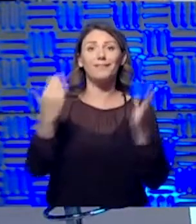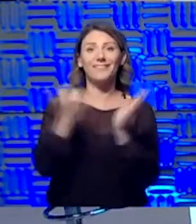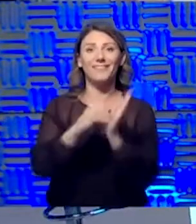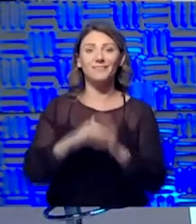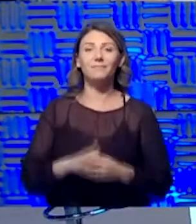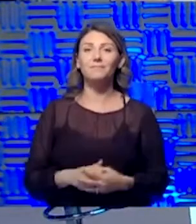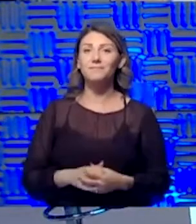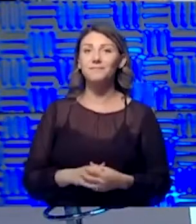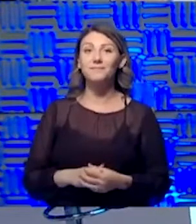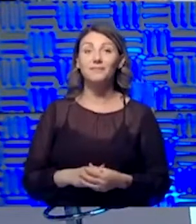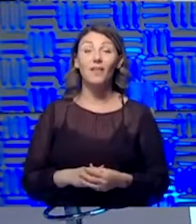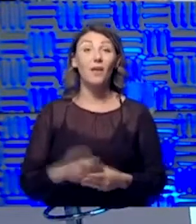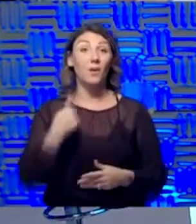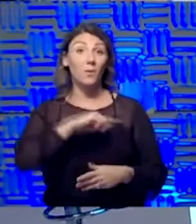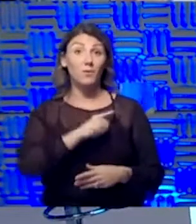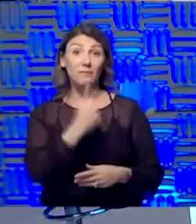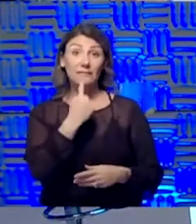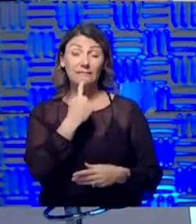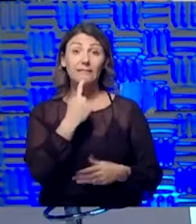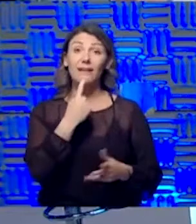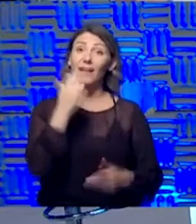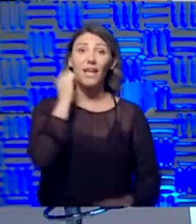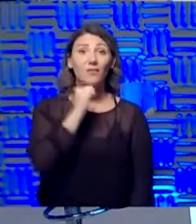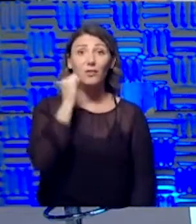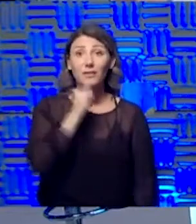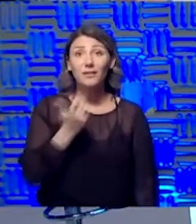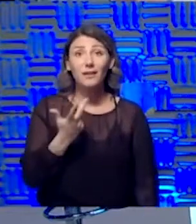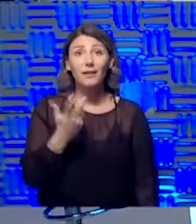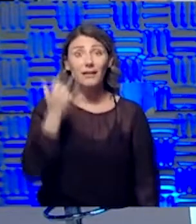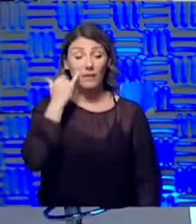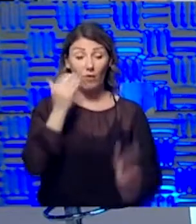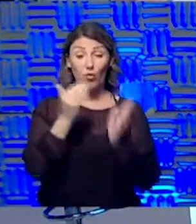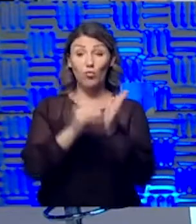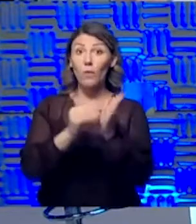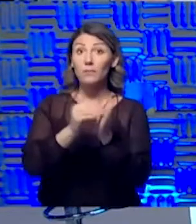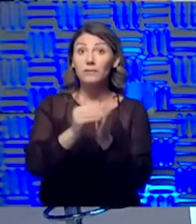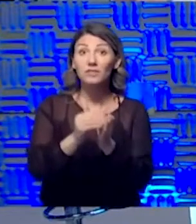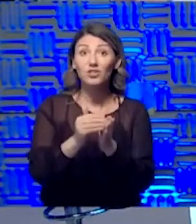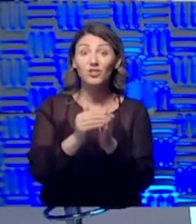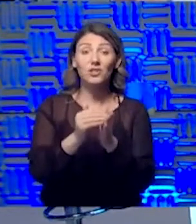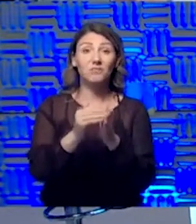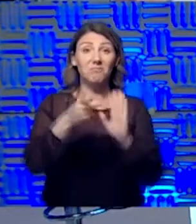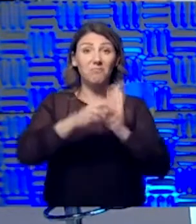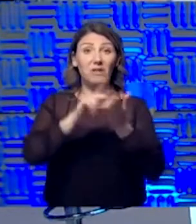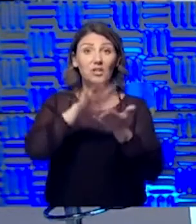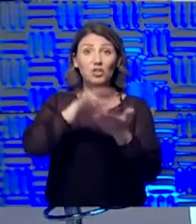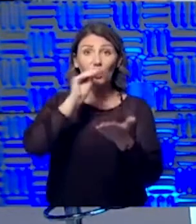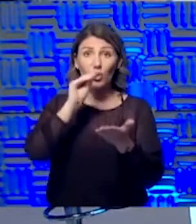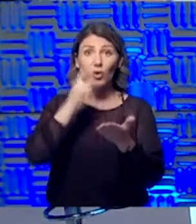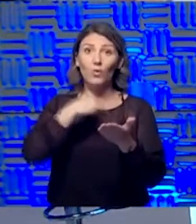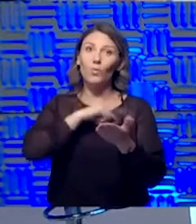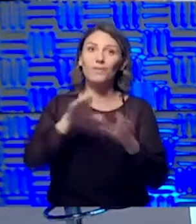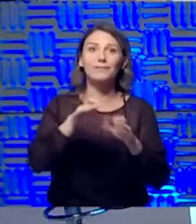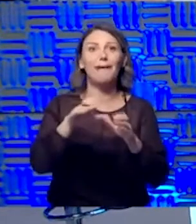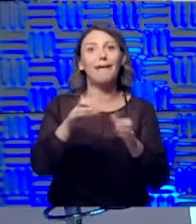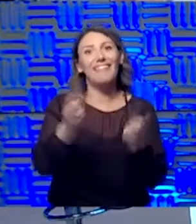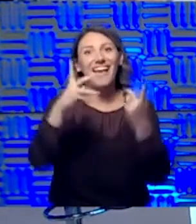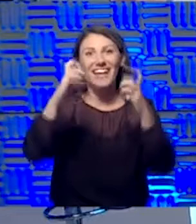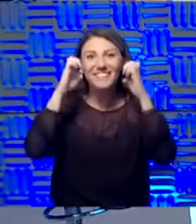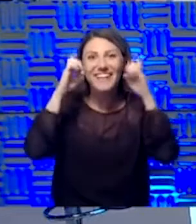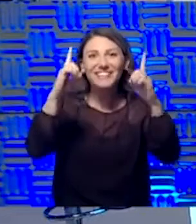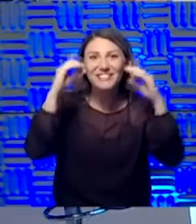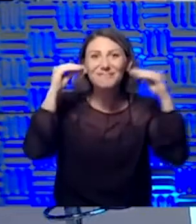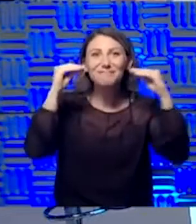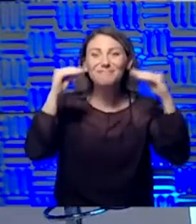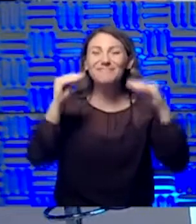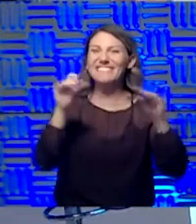And I think you're right. We have been saying, in fact, every day. And so if repetition is the heart of learning, I think we've done a lot of education. There you go. On the same